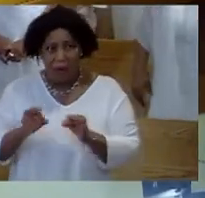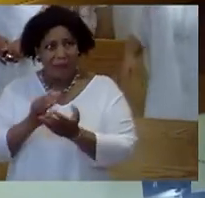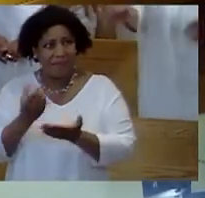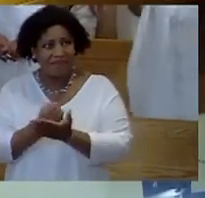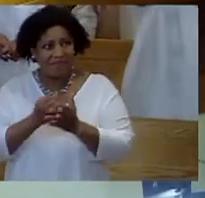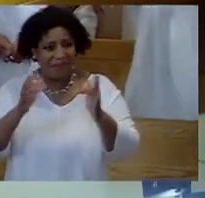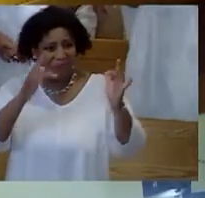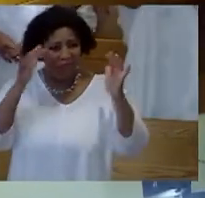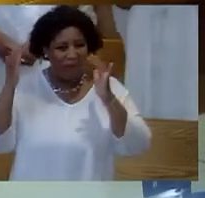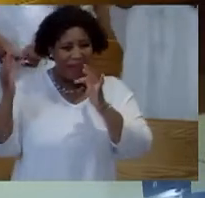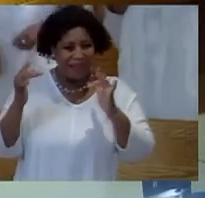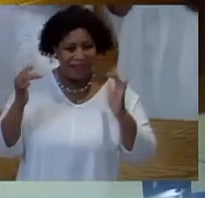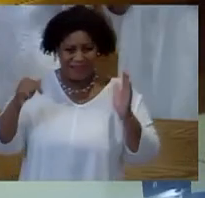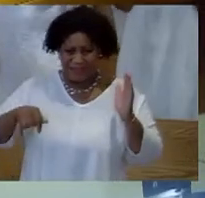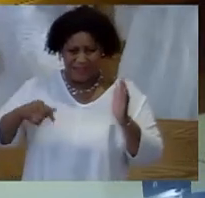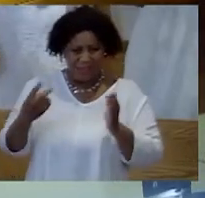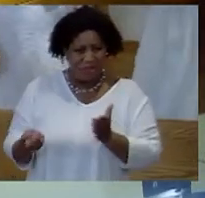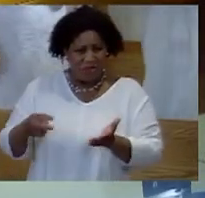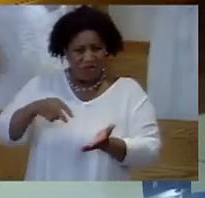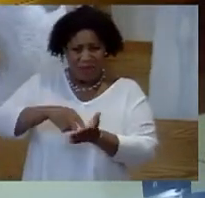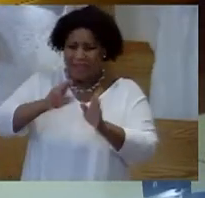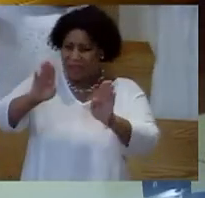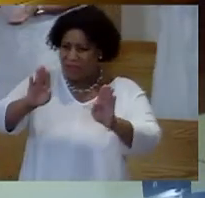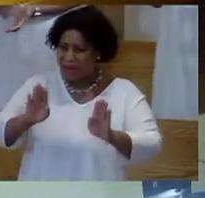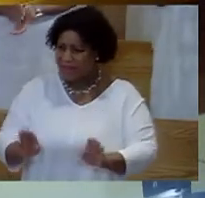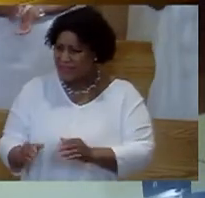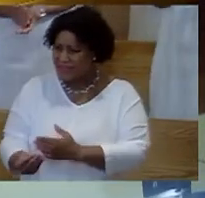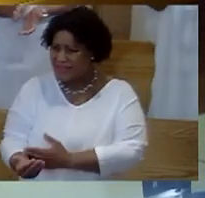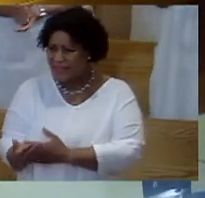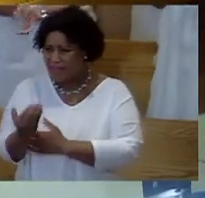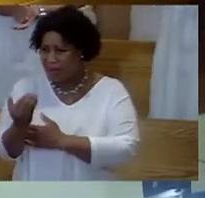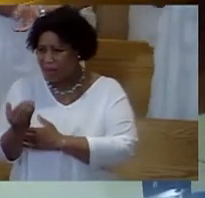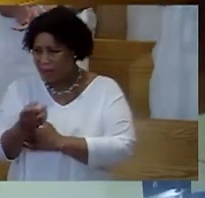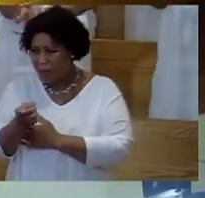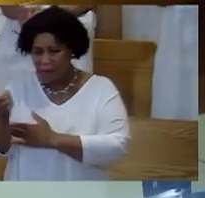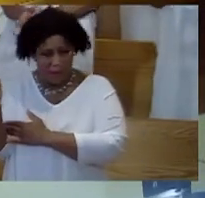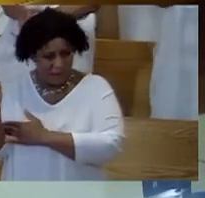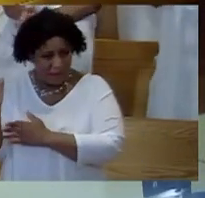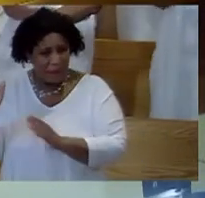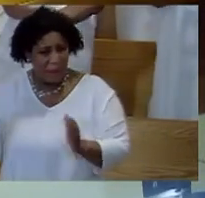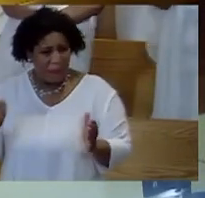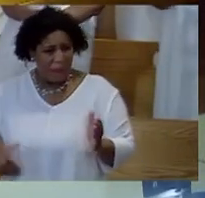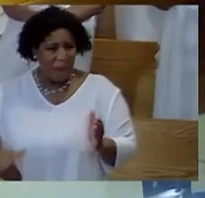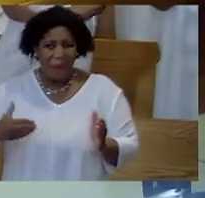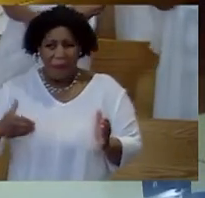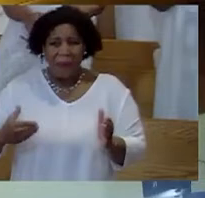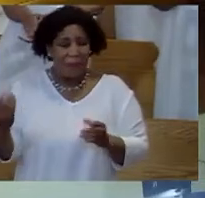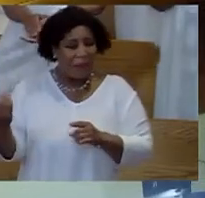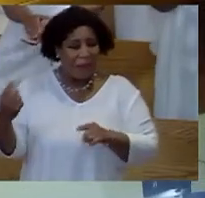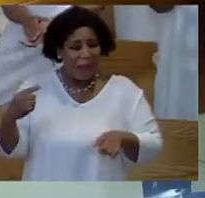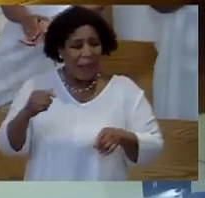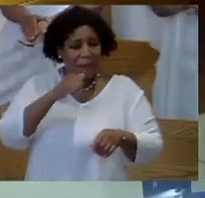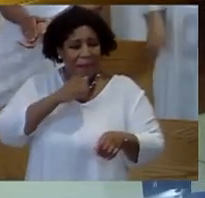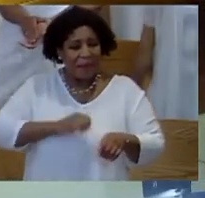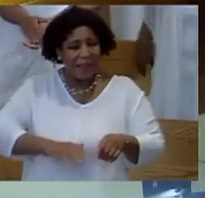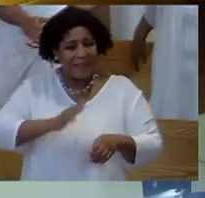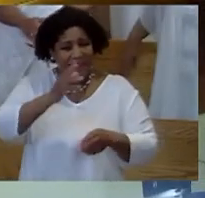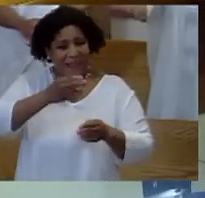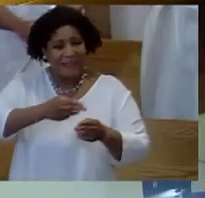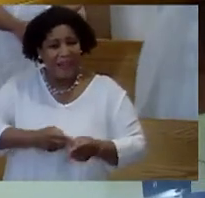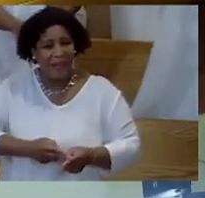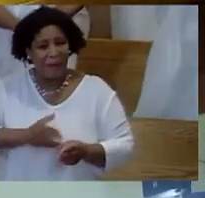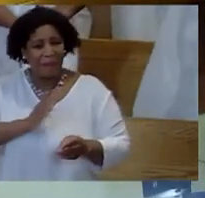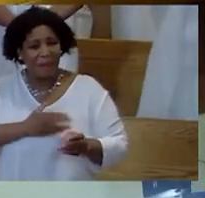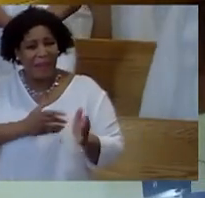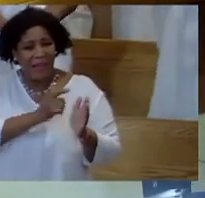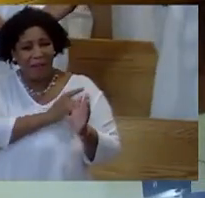praised. This is Resurrection Sunday morning. Is there anybody in the room to come to bless the name of